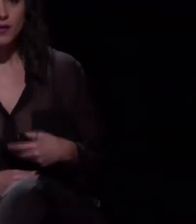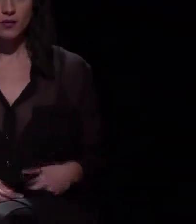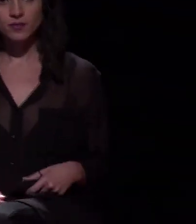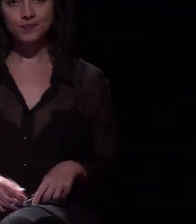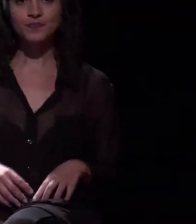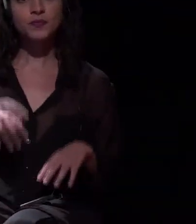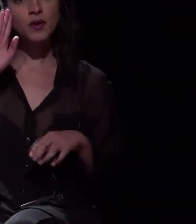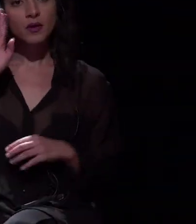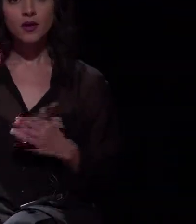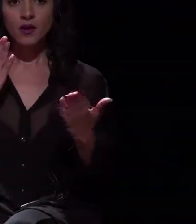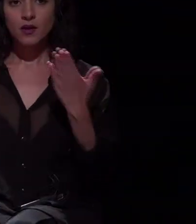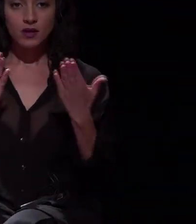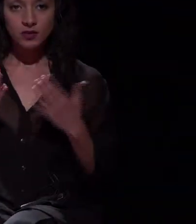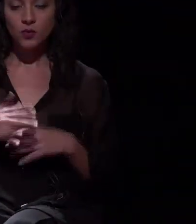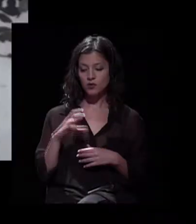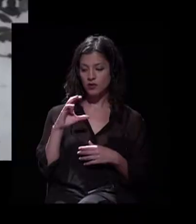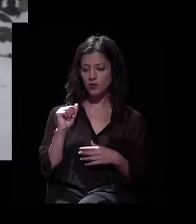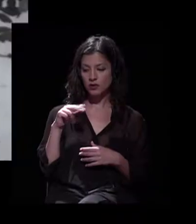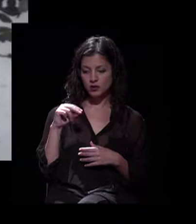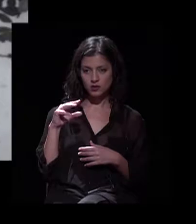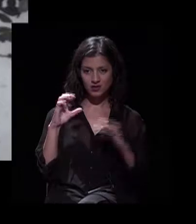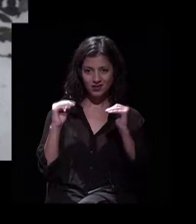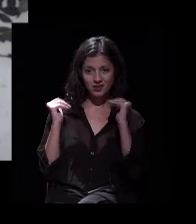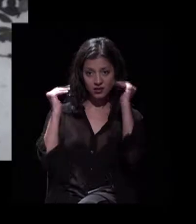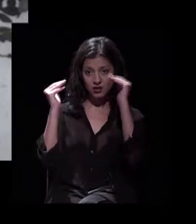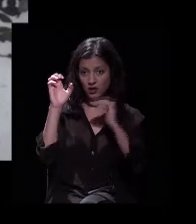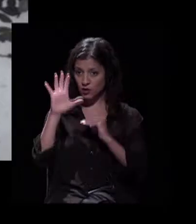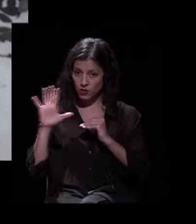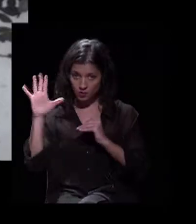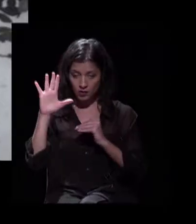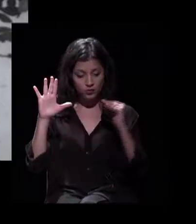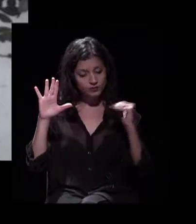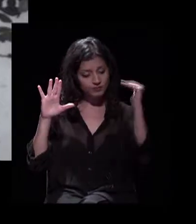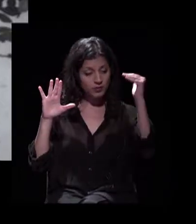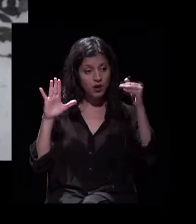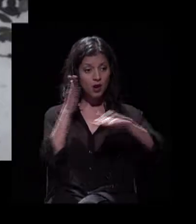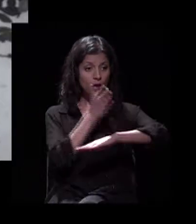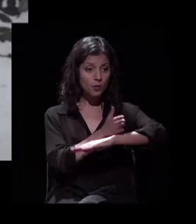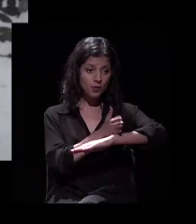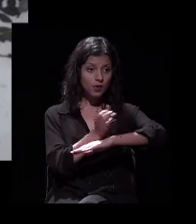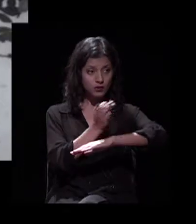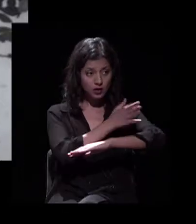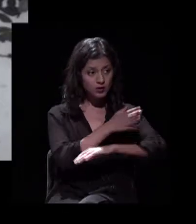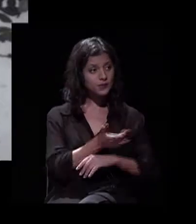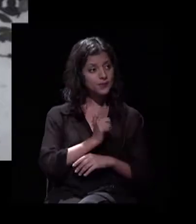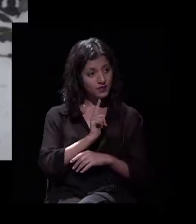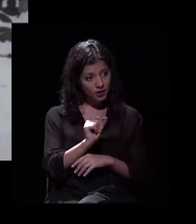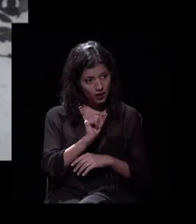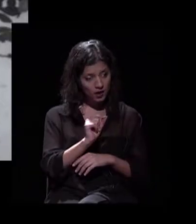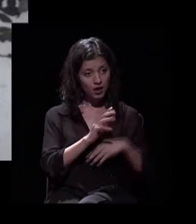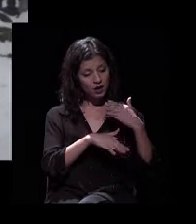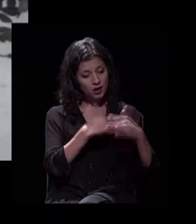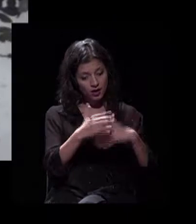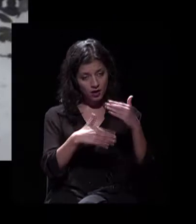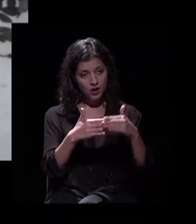and the prevalence of the constructive tradition in the early 20th century avant-gardes in Latin